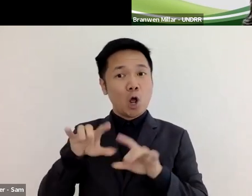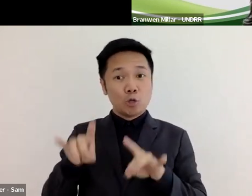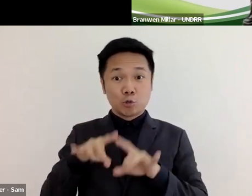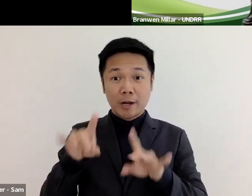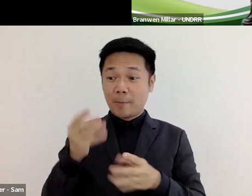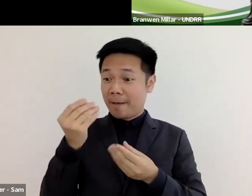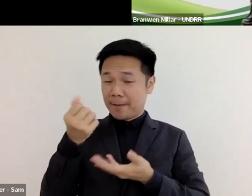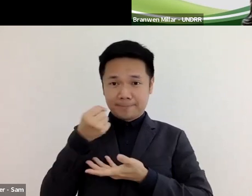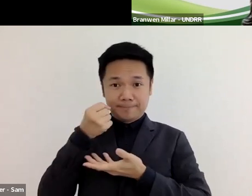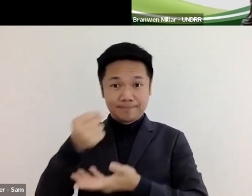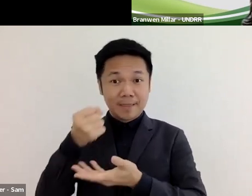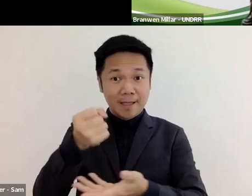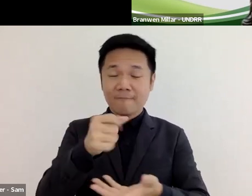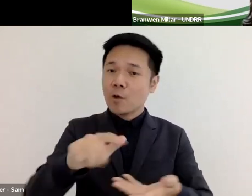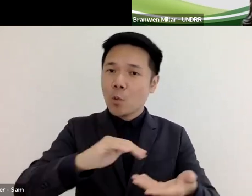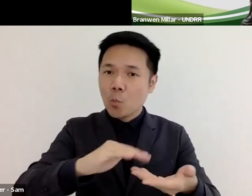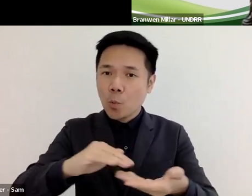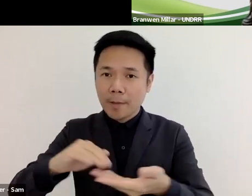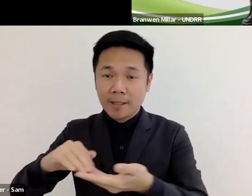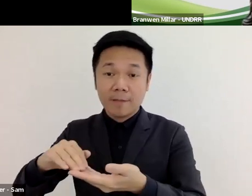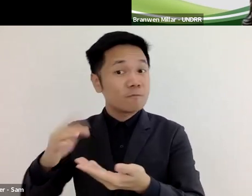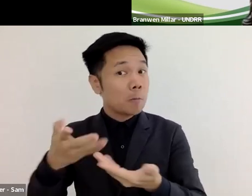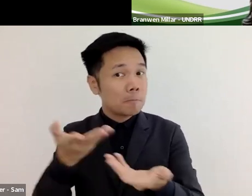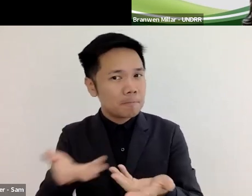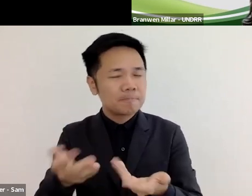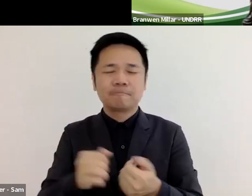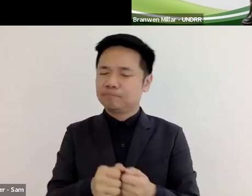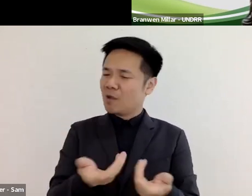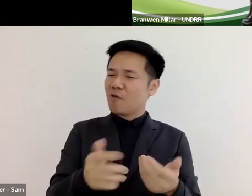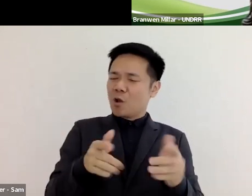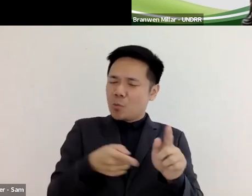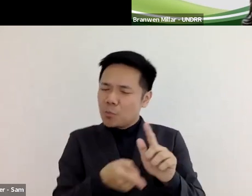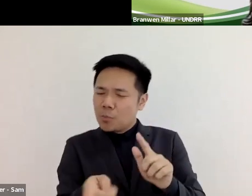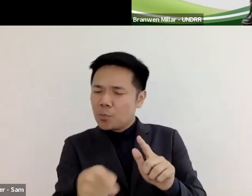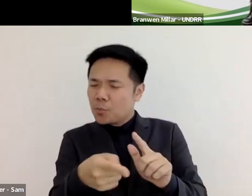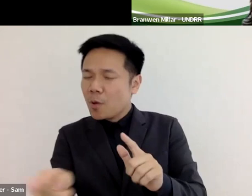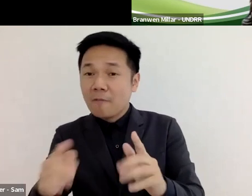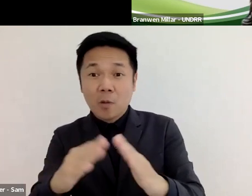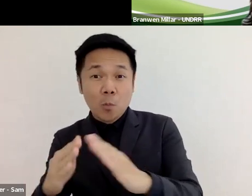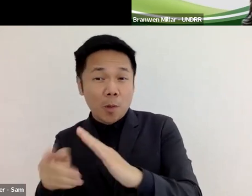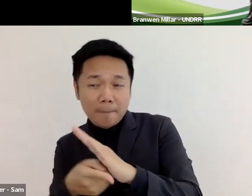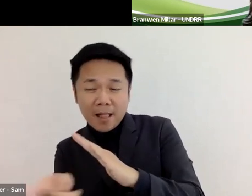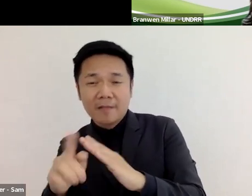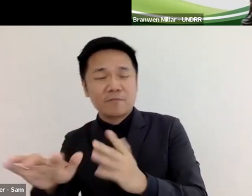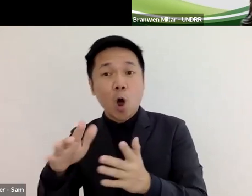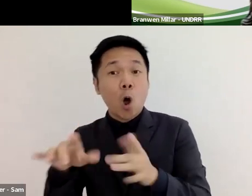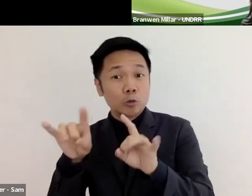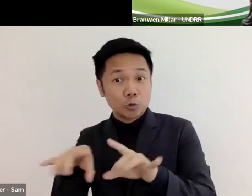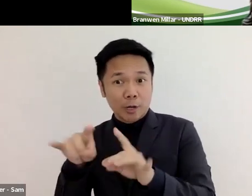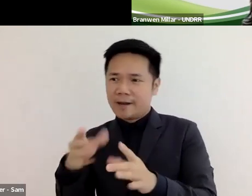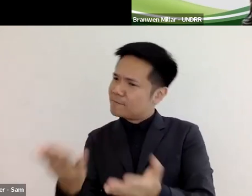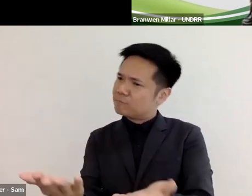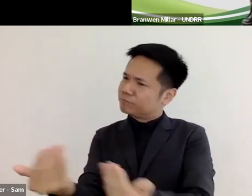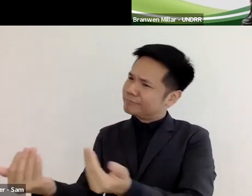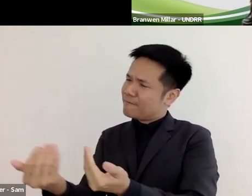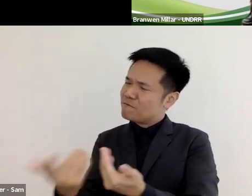National Rural Women's Coalition to advocate on behalf of rural, regional, and remote women across Australia, including on climate change,